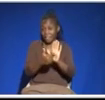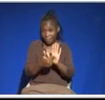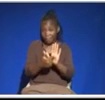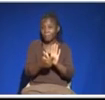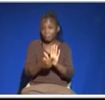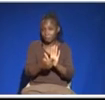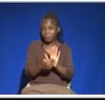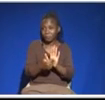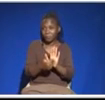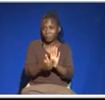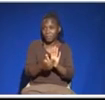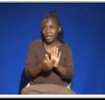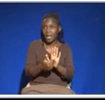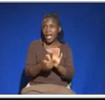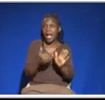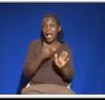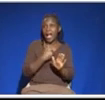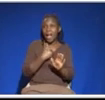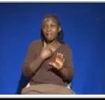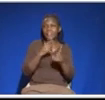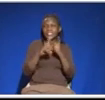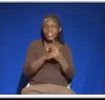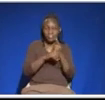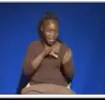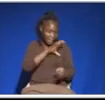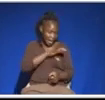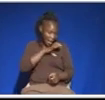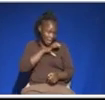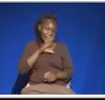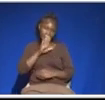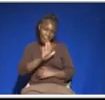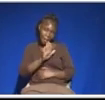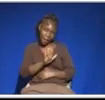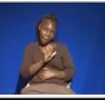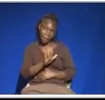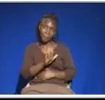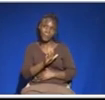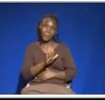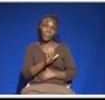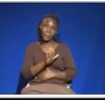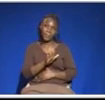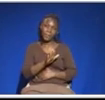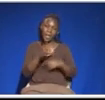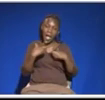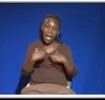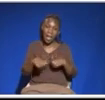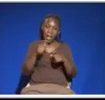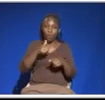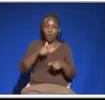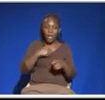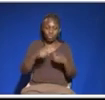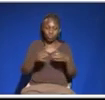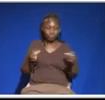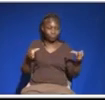we have different characteristics of these organisms. which enables us to